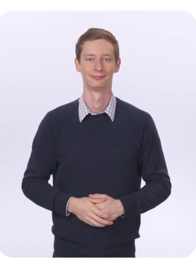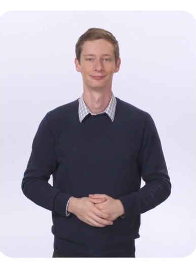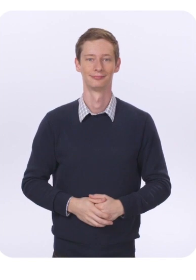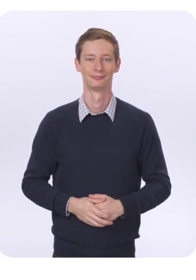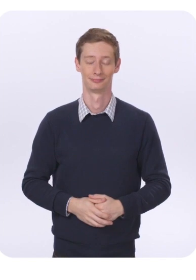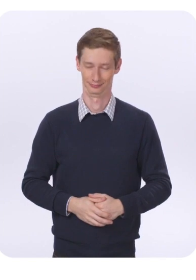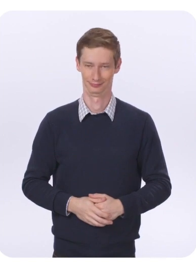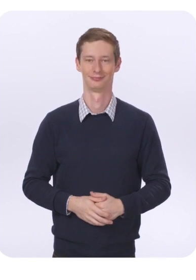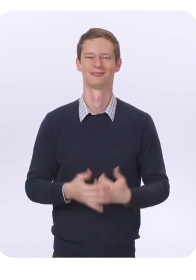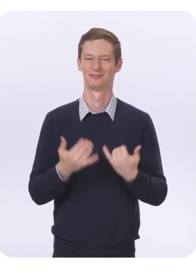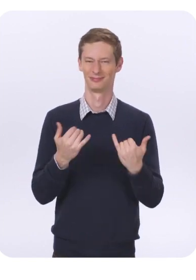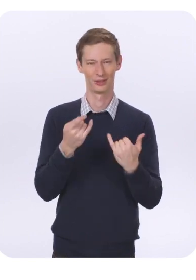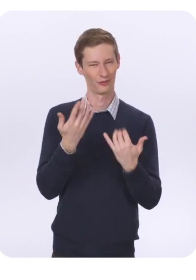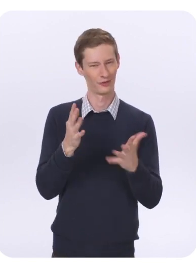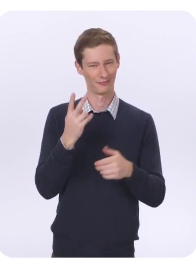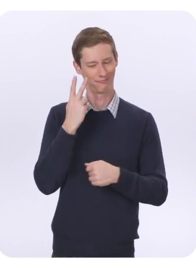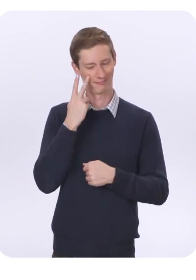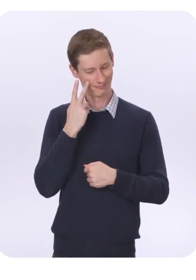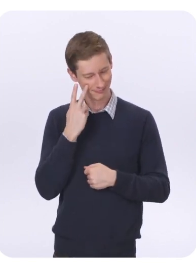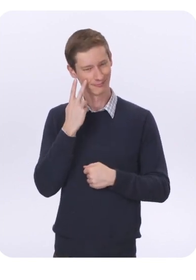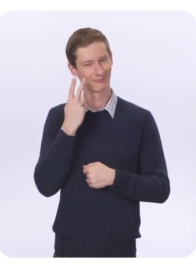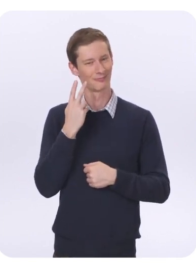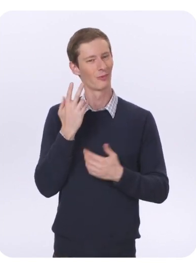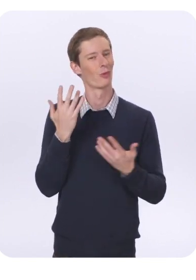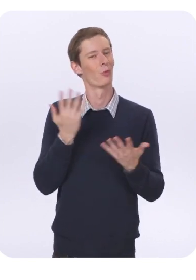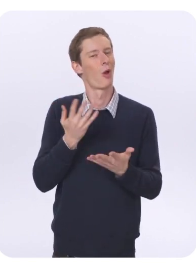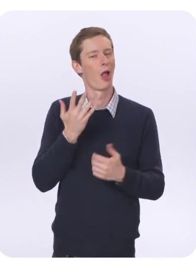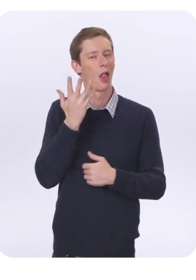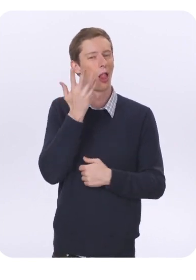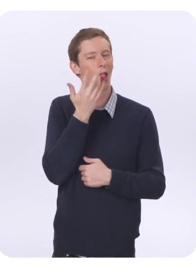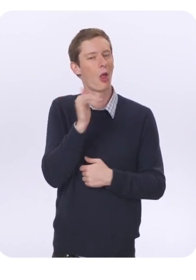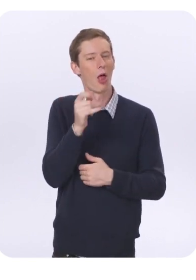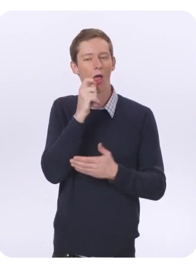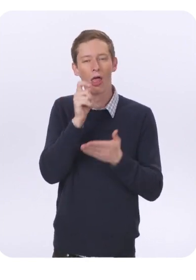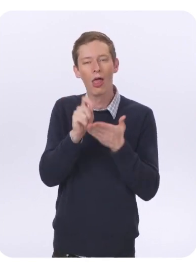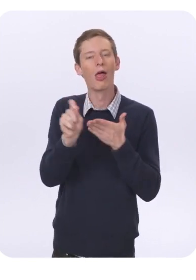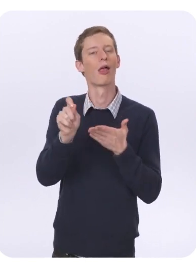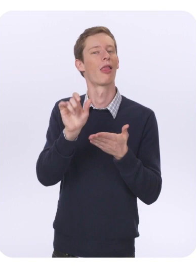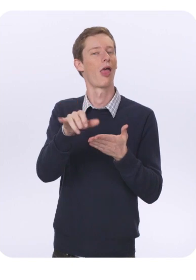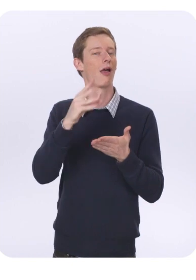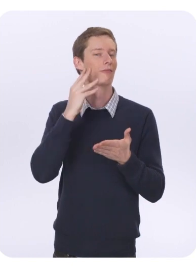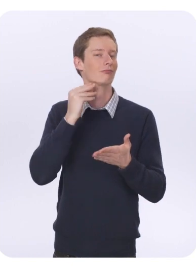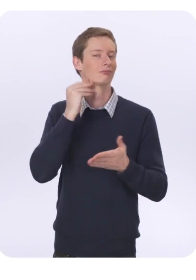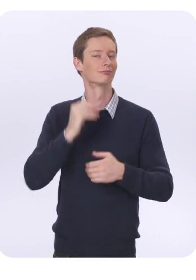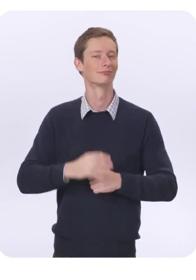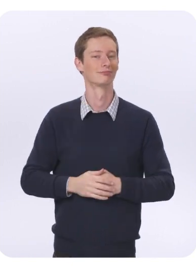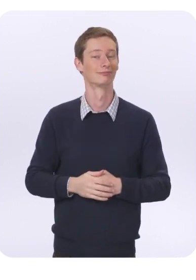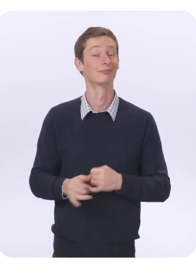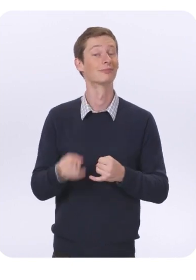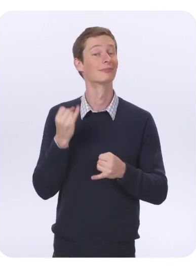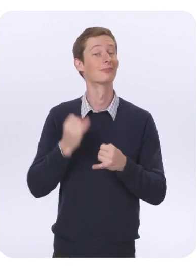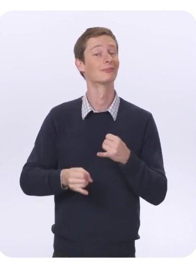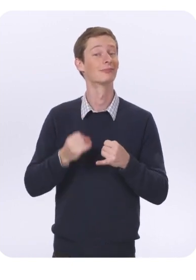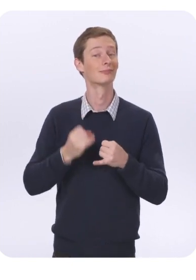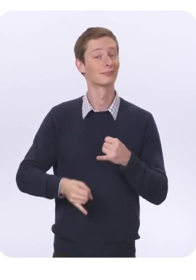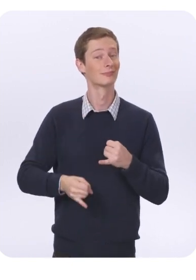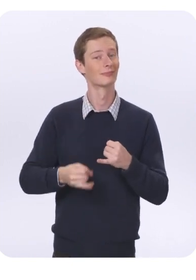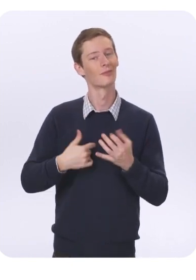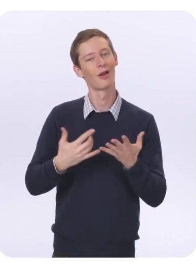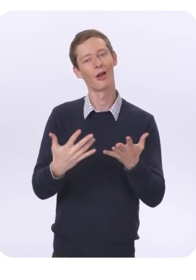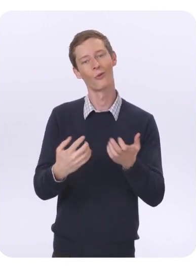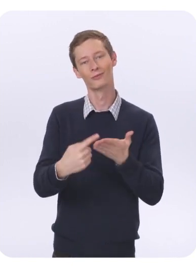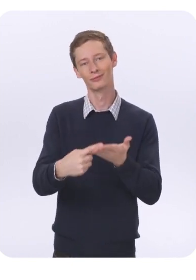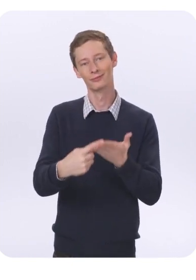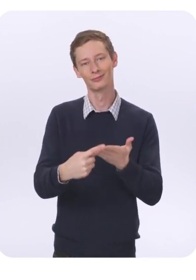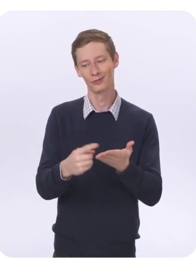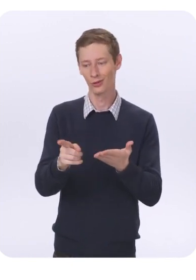Now you got a small glimpse into what the experience looks like and lets you do. Lastly, I would like to talk about what we hope